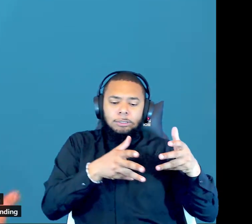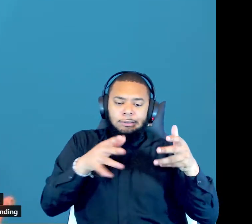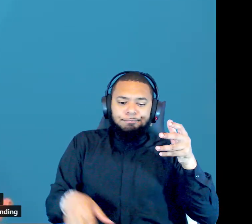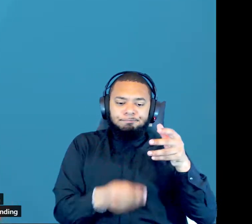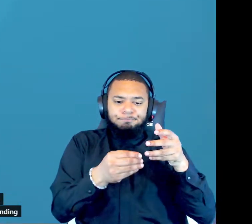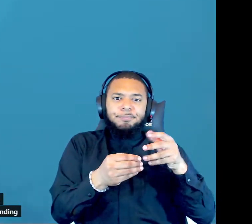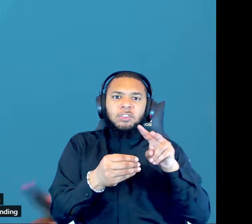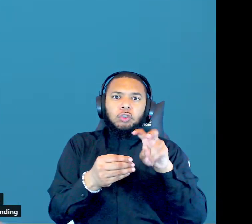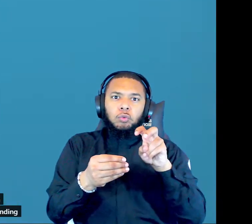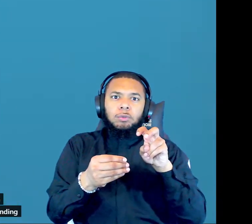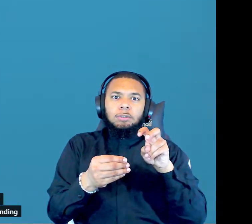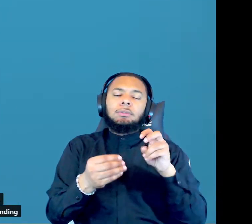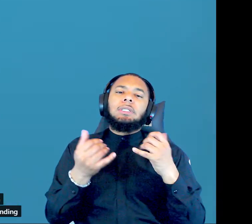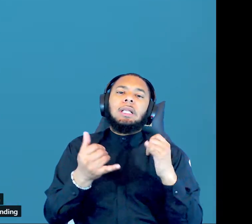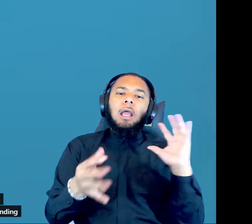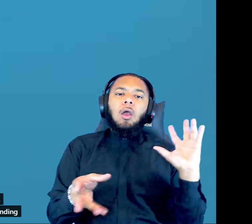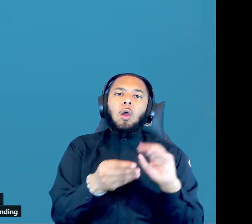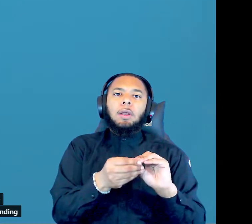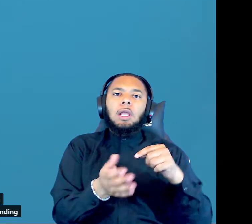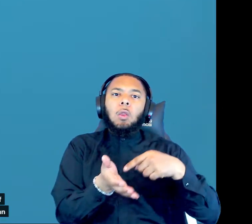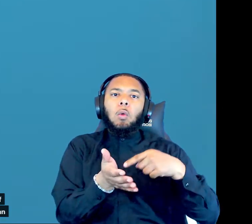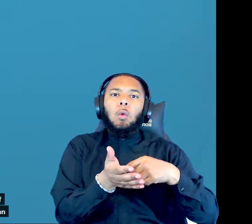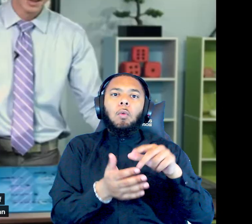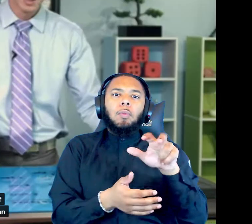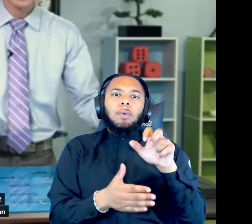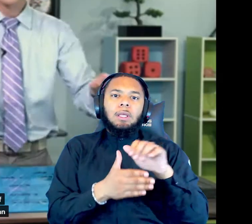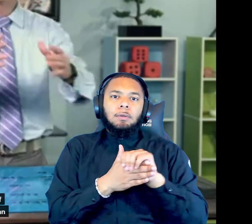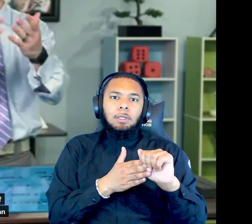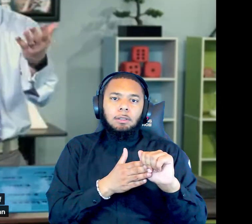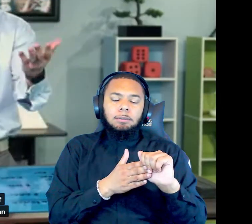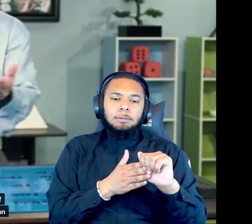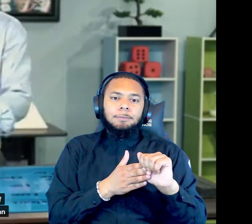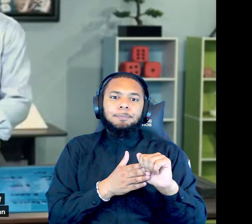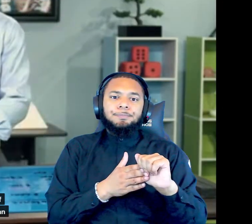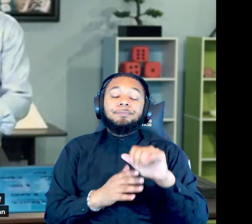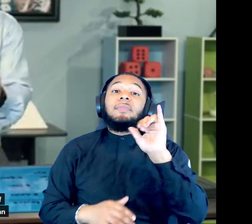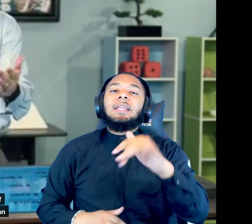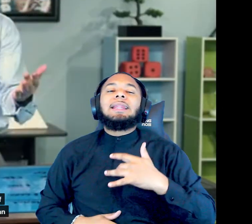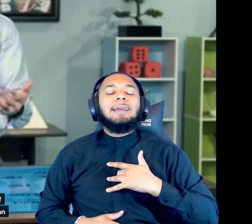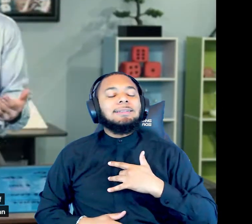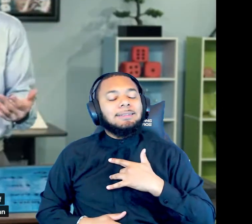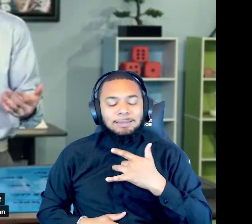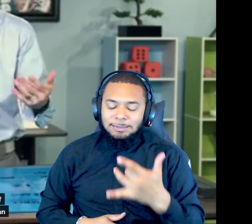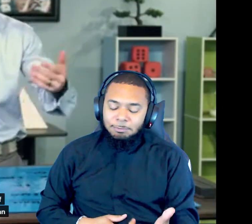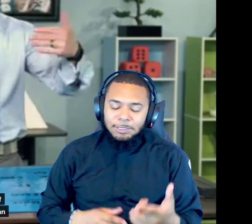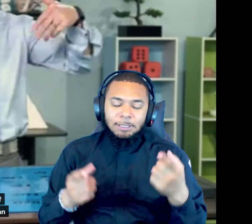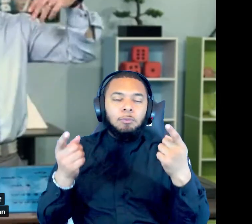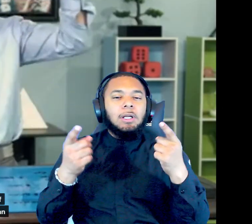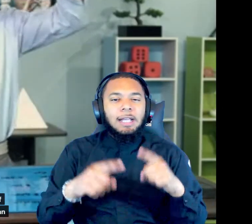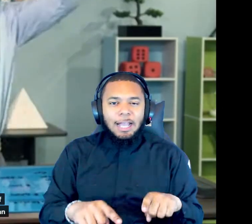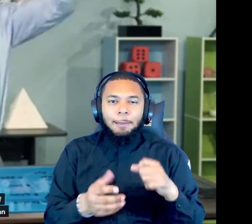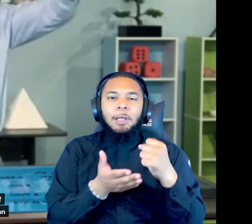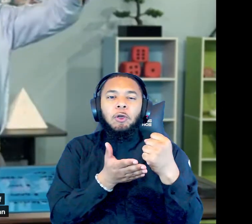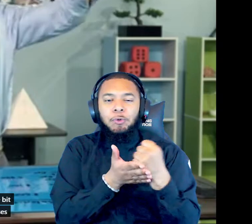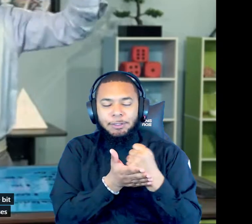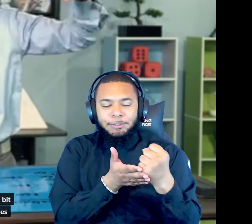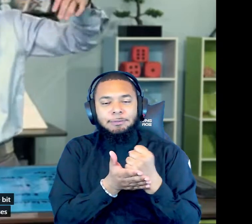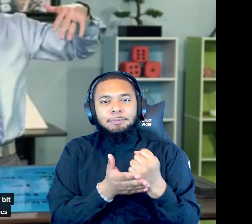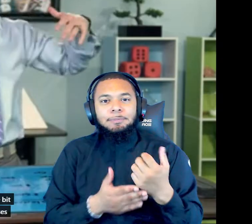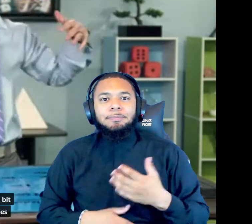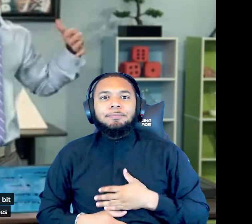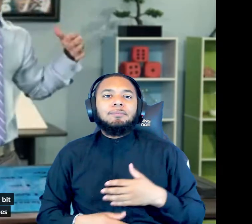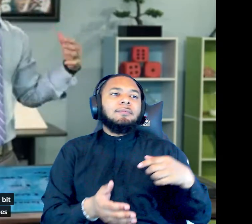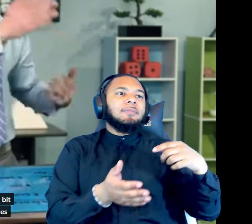purchase on there. So now you have $300 of outstanding balance. And this is very typical of a credit card statement. You have an